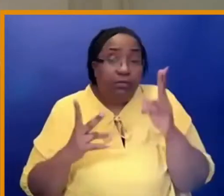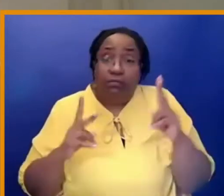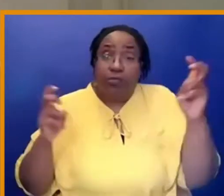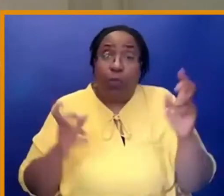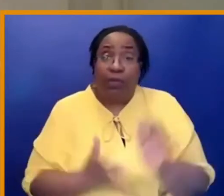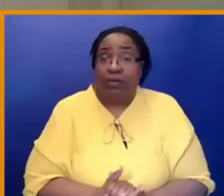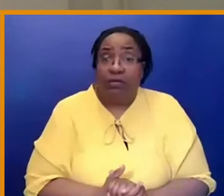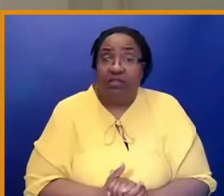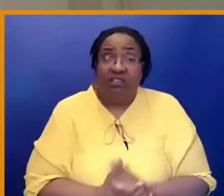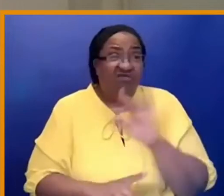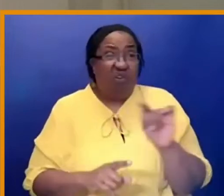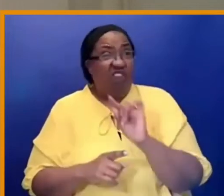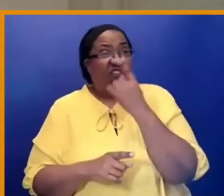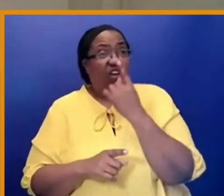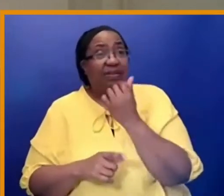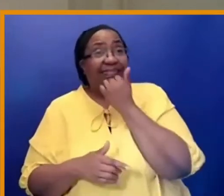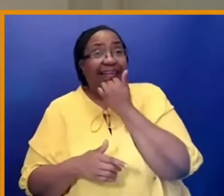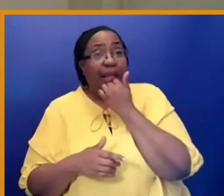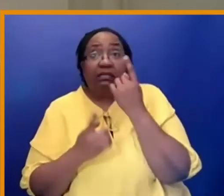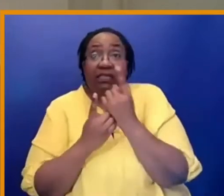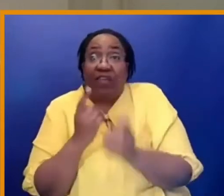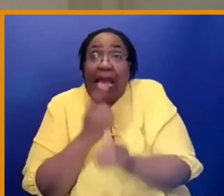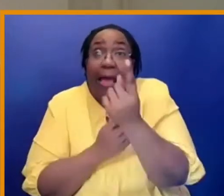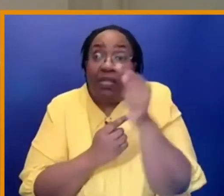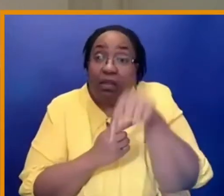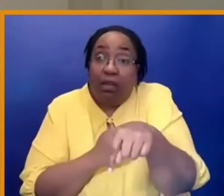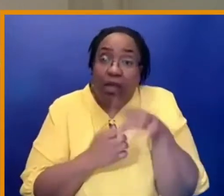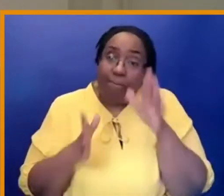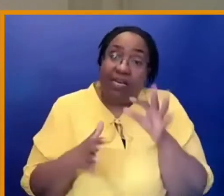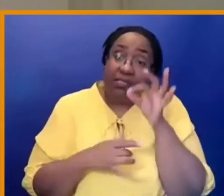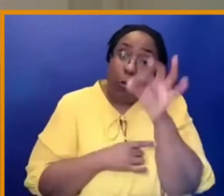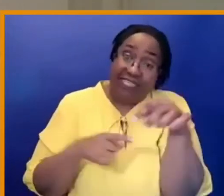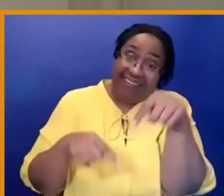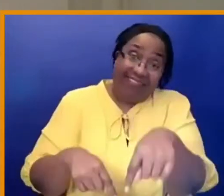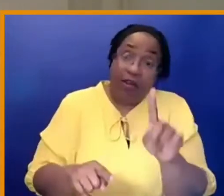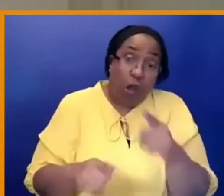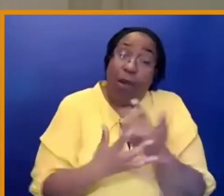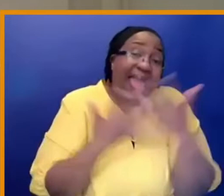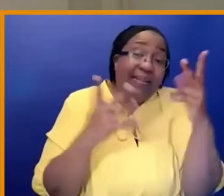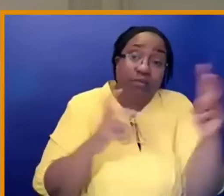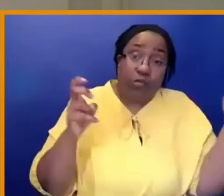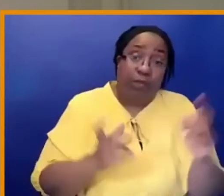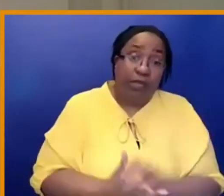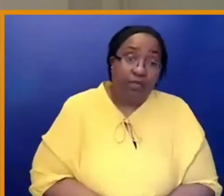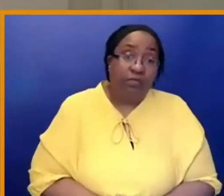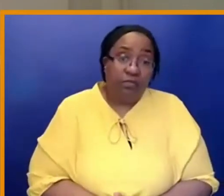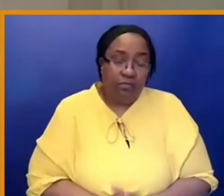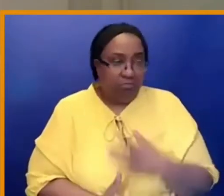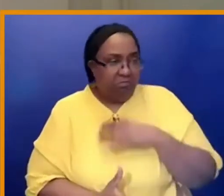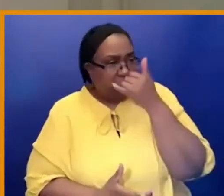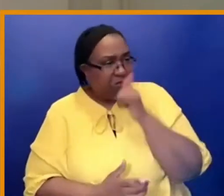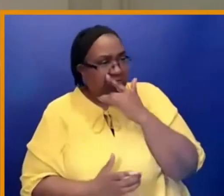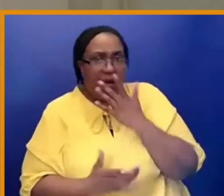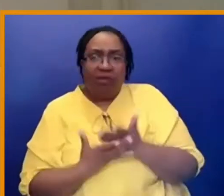the first deadline. We know that people often don't get around to reading the reports document until shortly before conference, or on the way there, or after